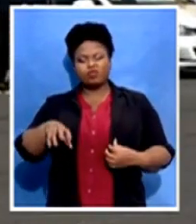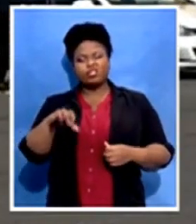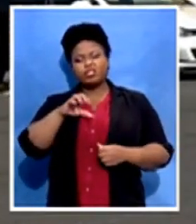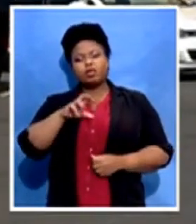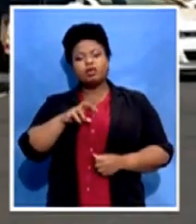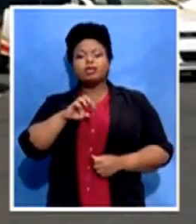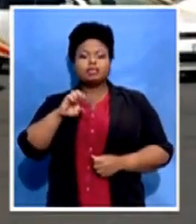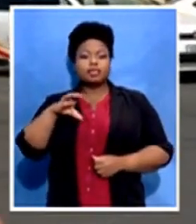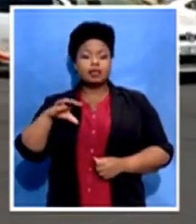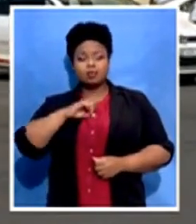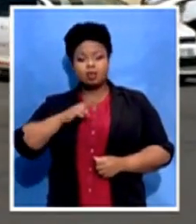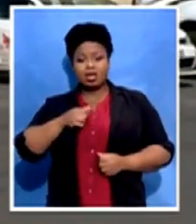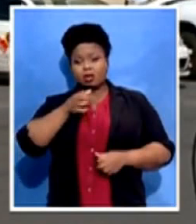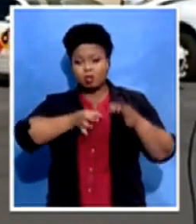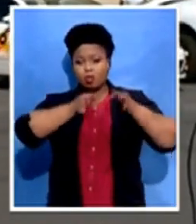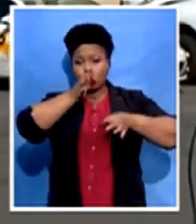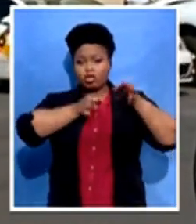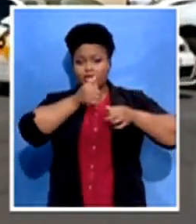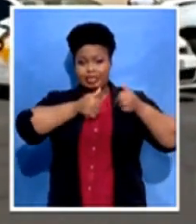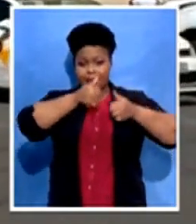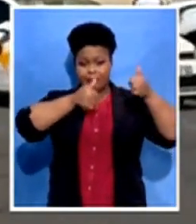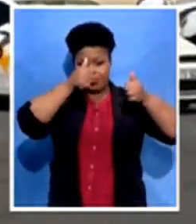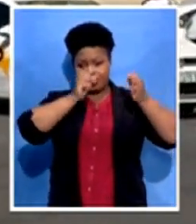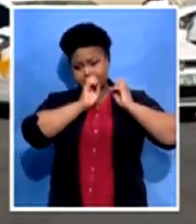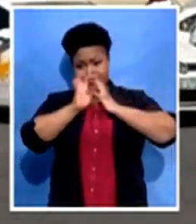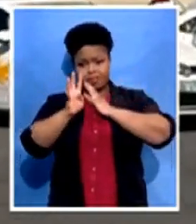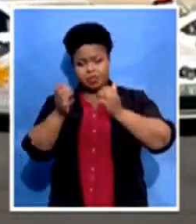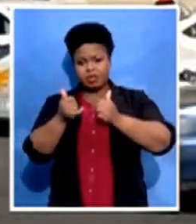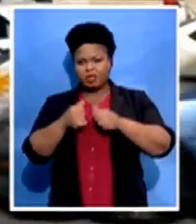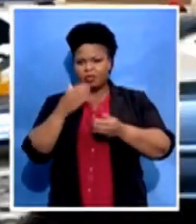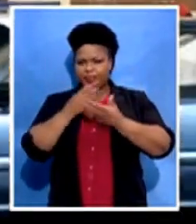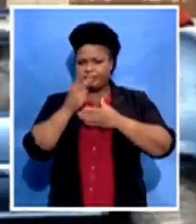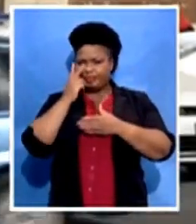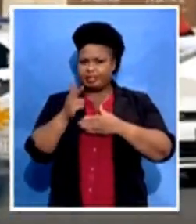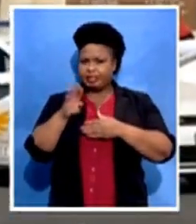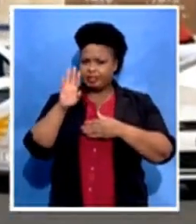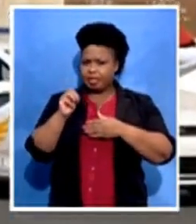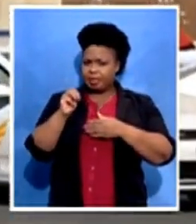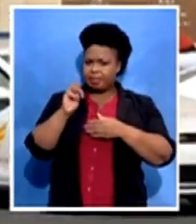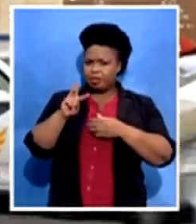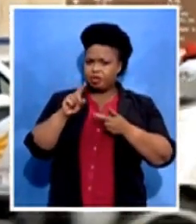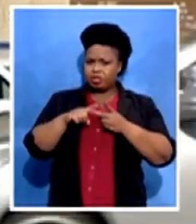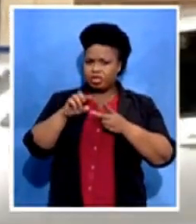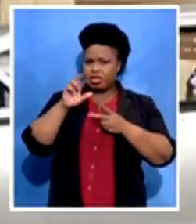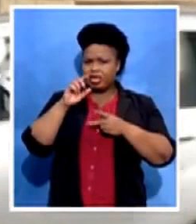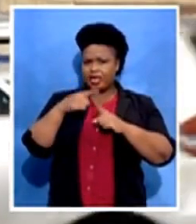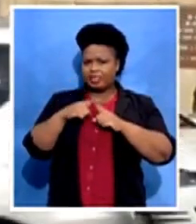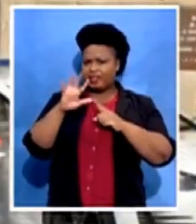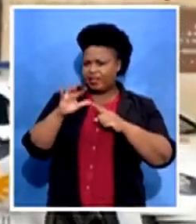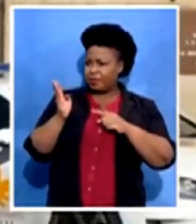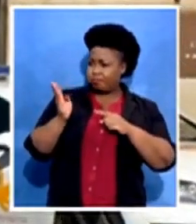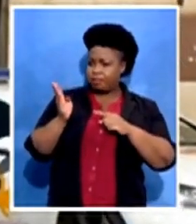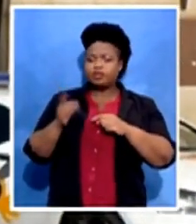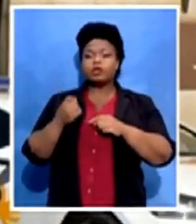their way in. As you can see, that BMW, that X5 parked there, it's one of the